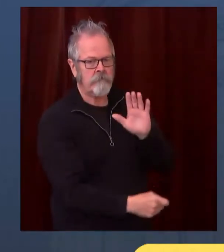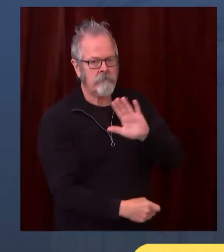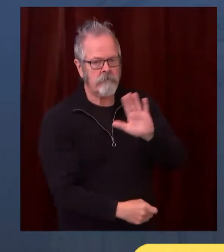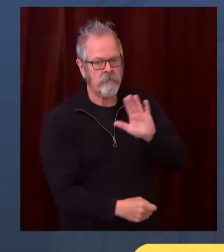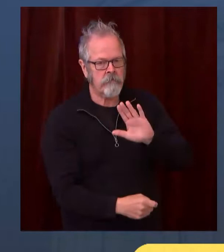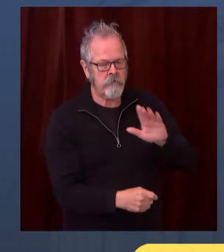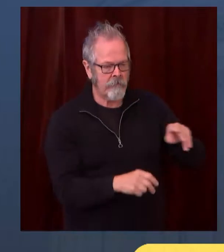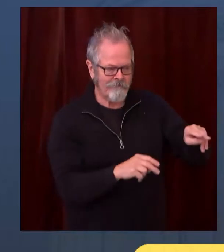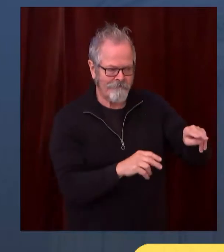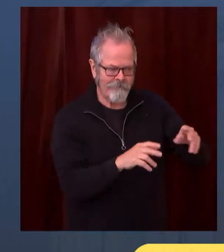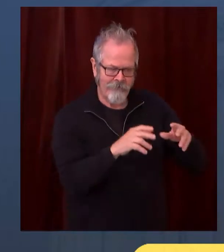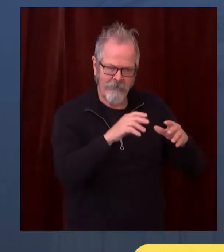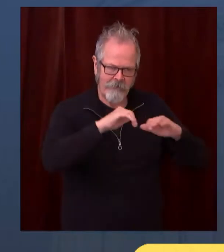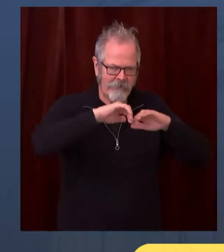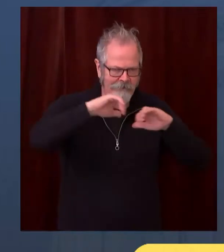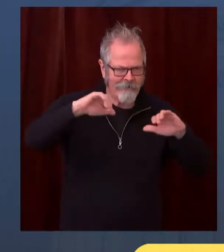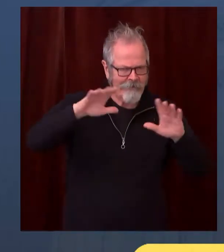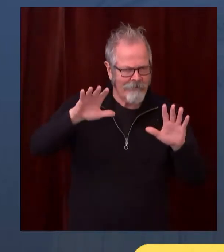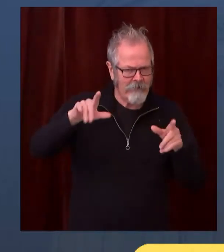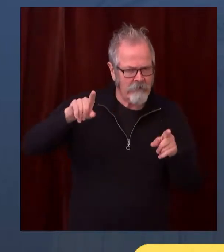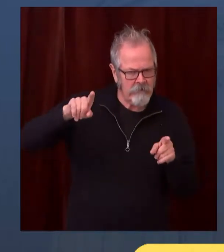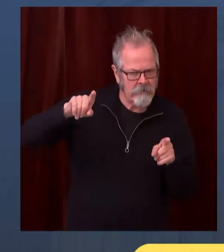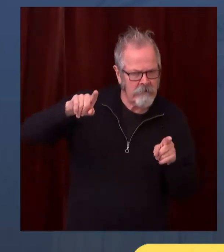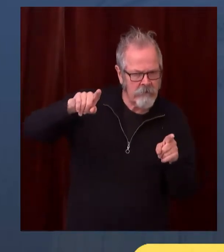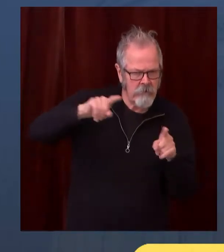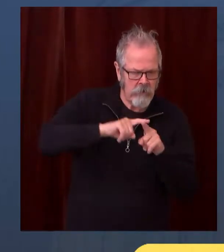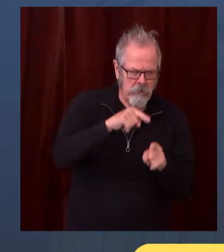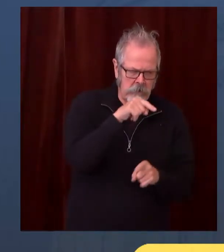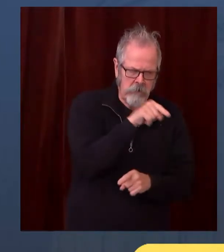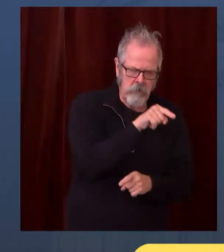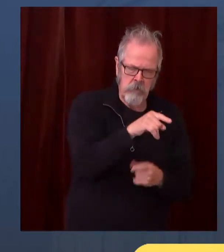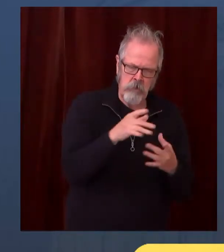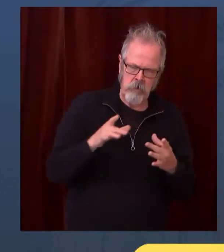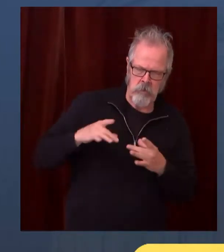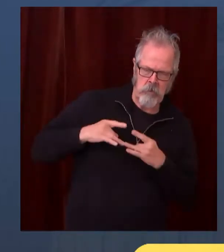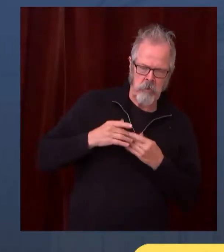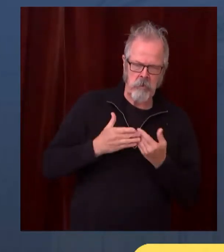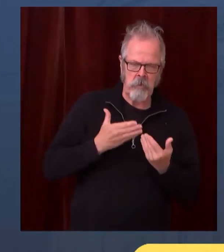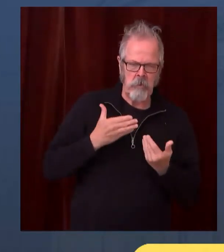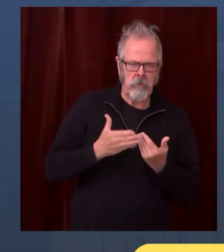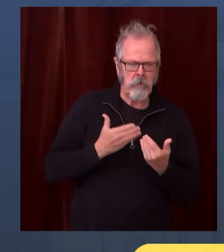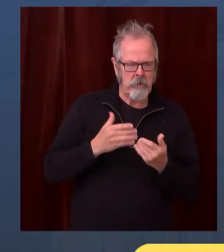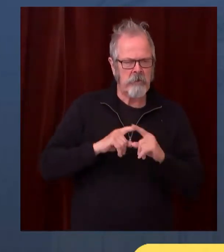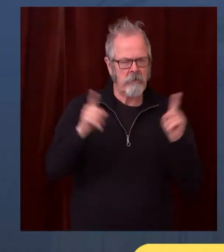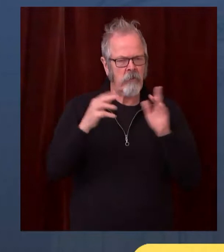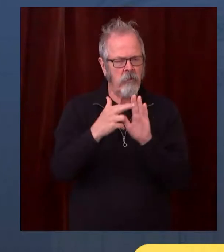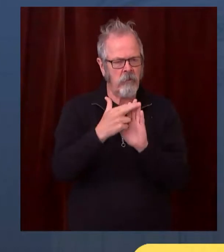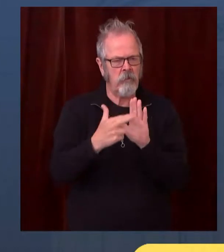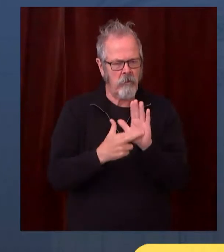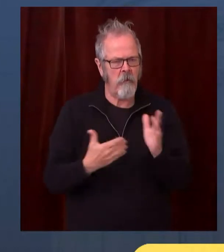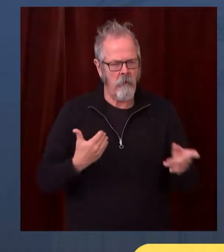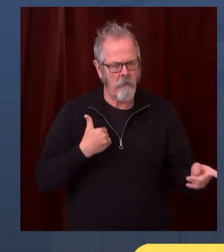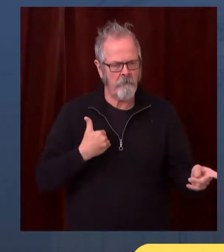activities at long-term care facilities. And this will take place, be in effect next week.